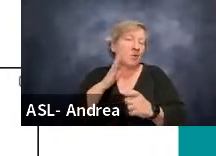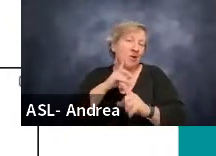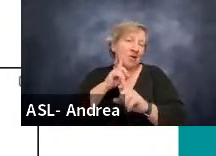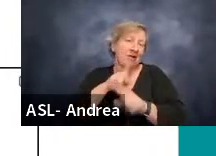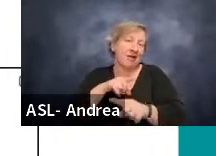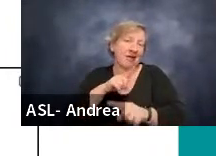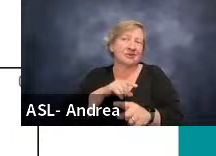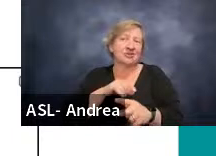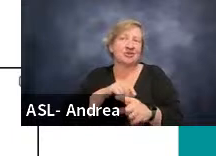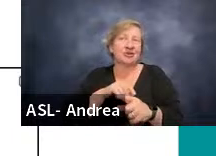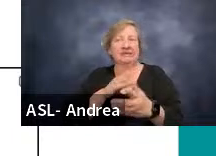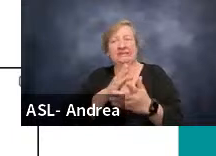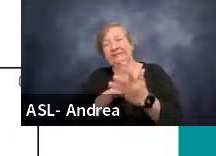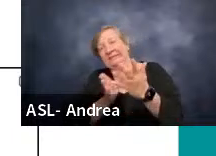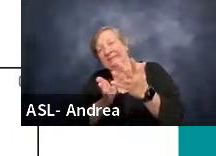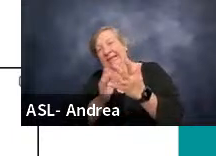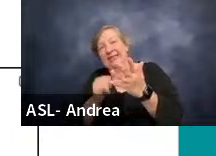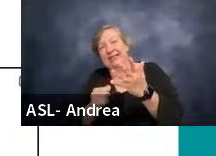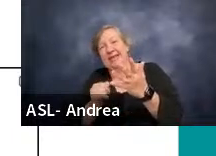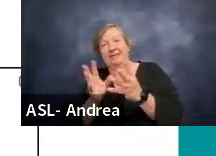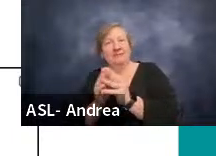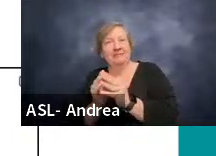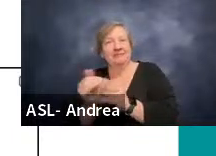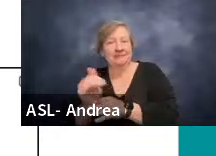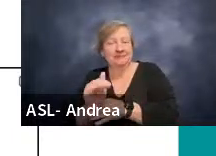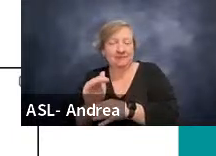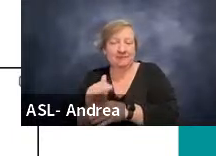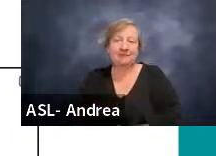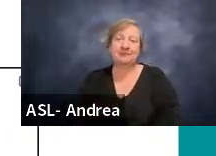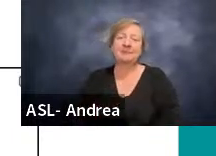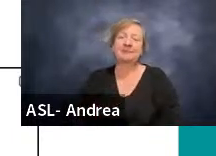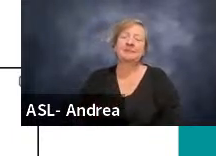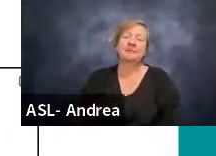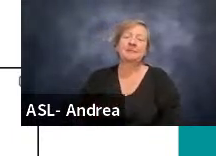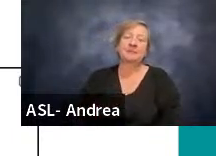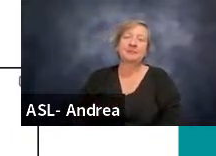the end of this briefing tonight. And